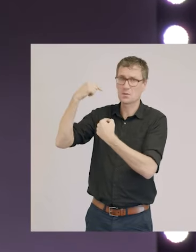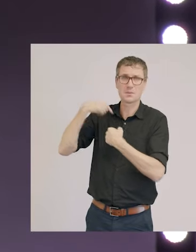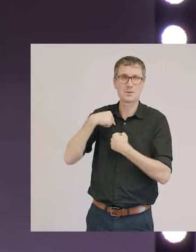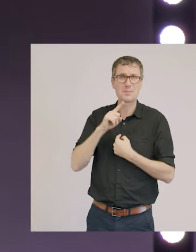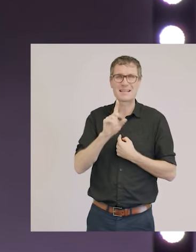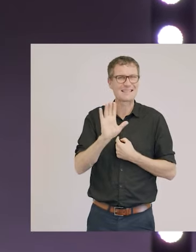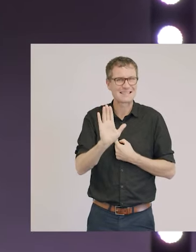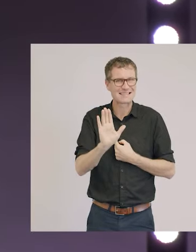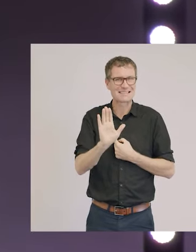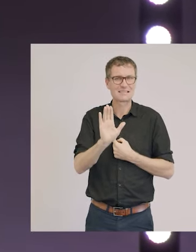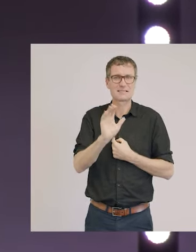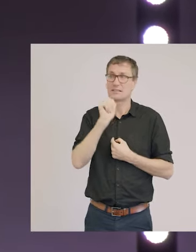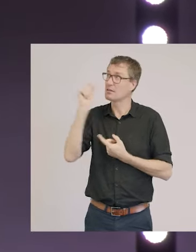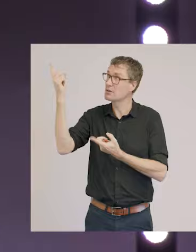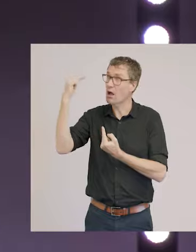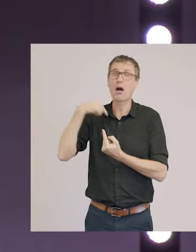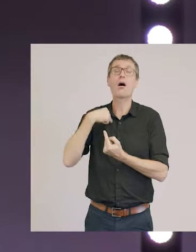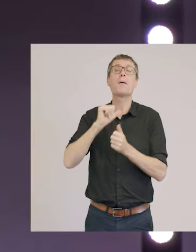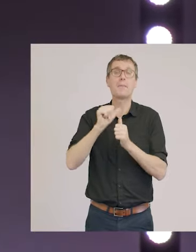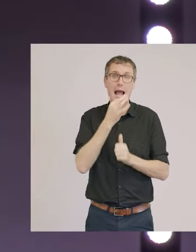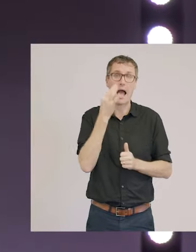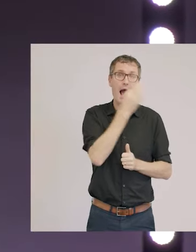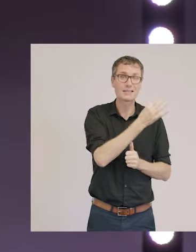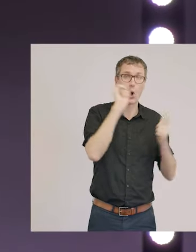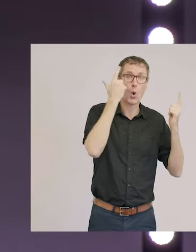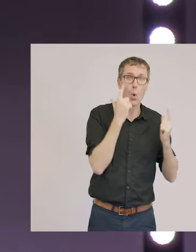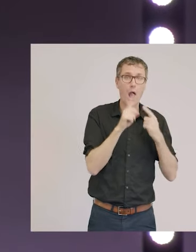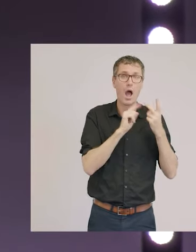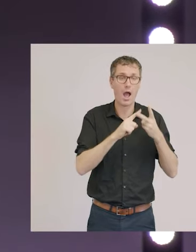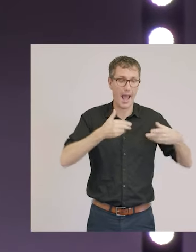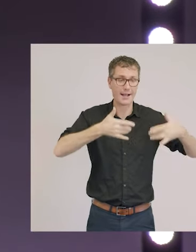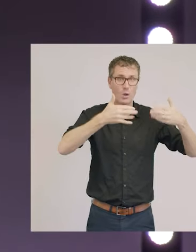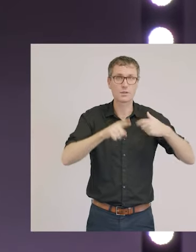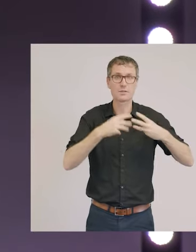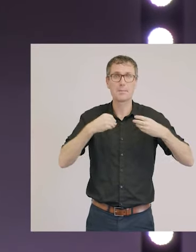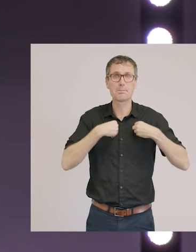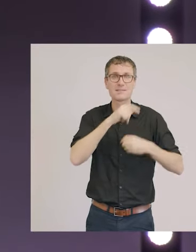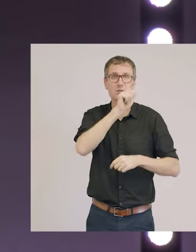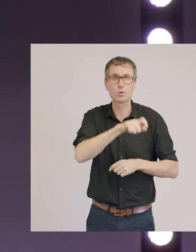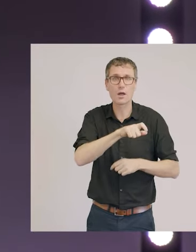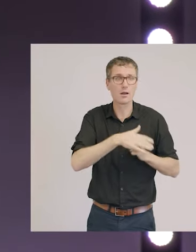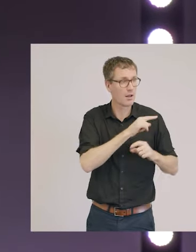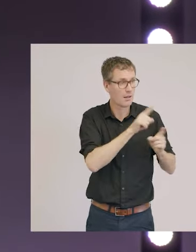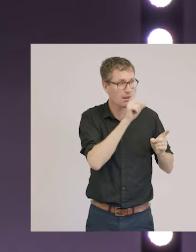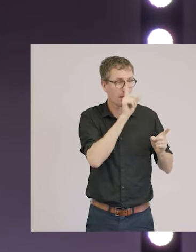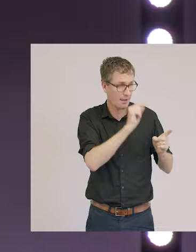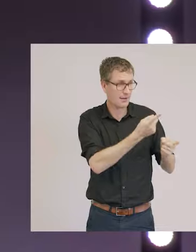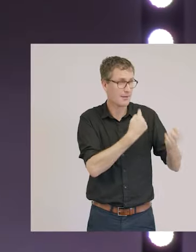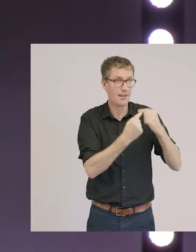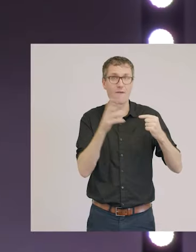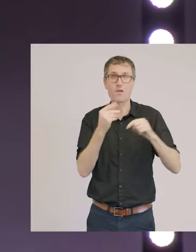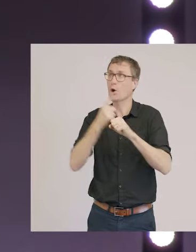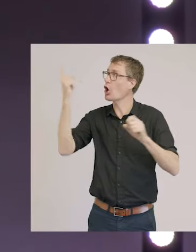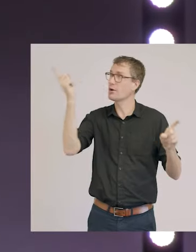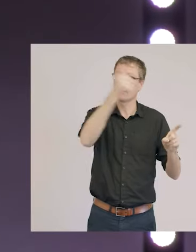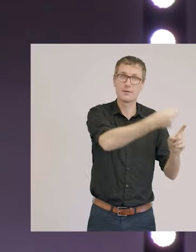pickle. And it's just such an important thing. I'm constantly saying, go and talk to a lawyer, go and talk to an accountant, go and talk to a